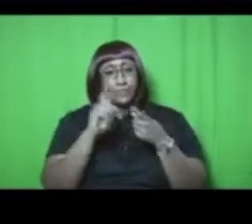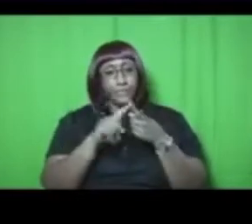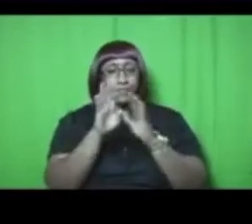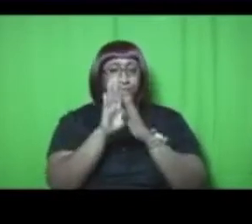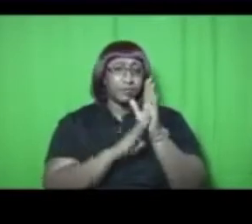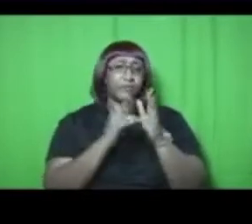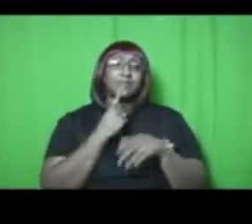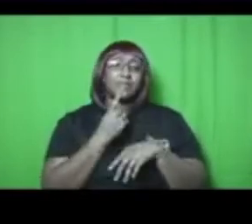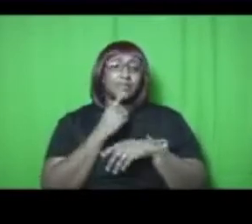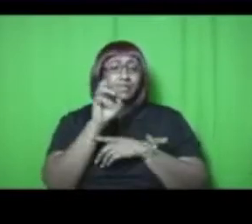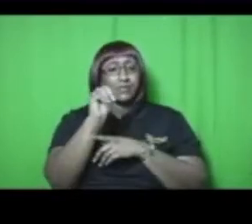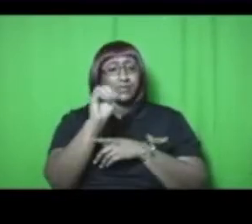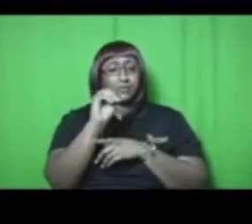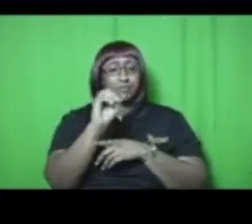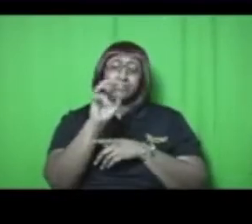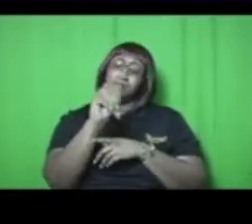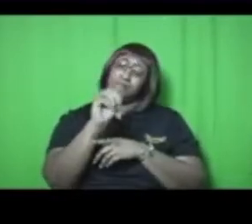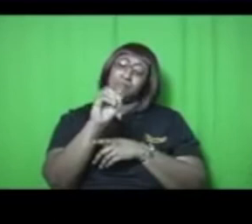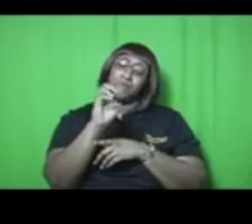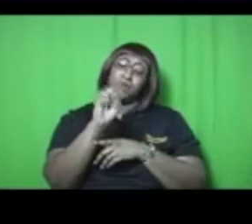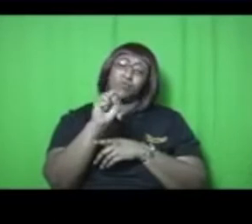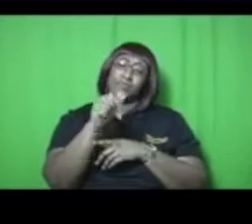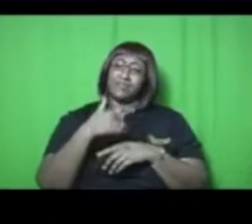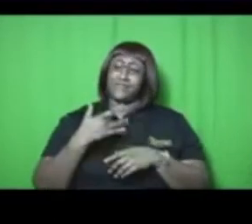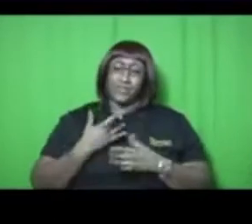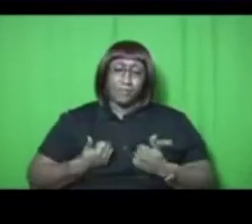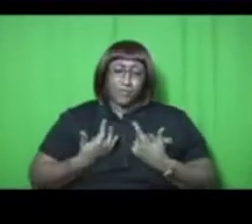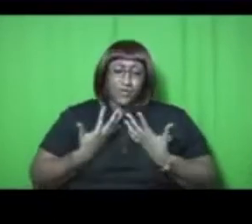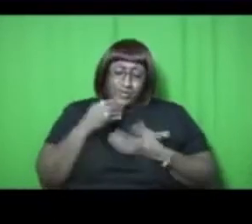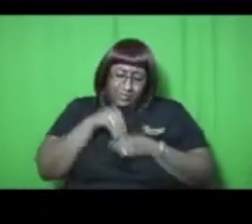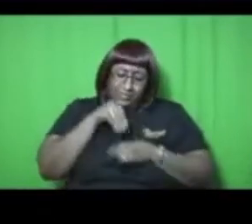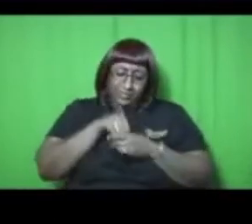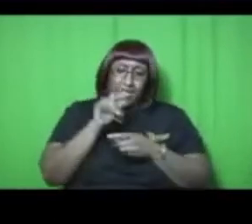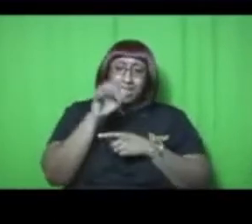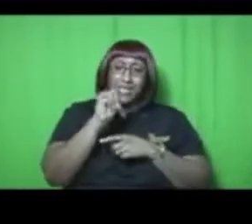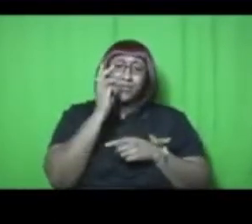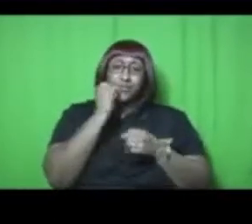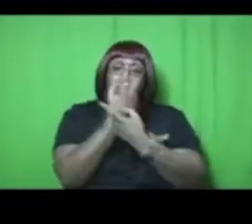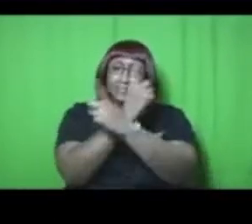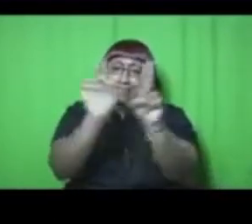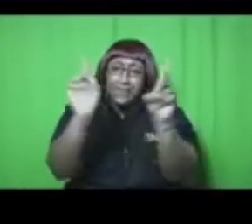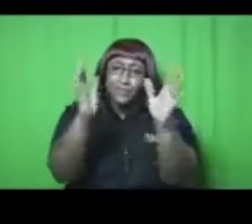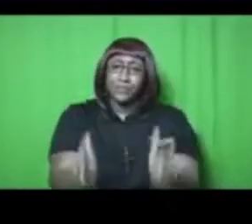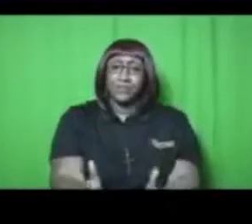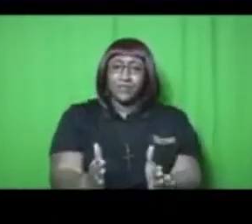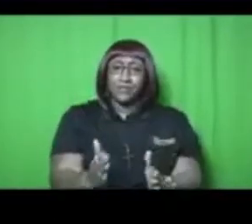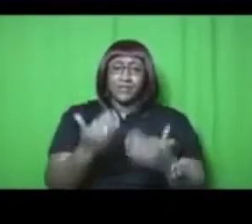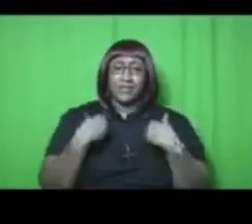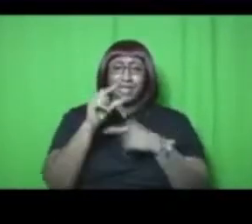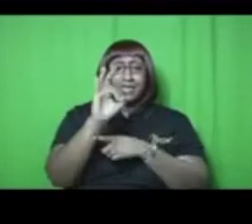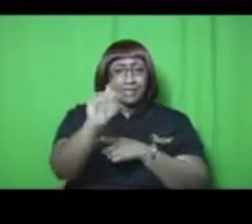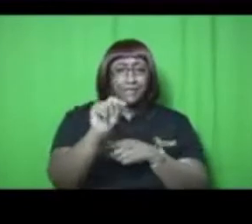Bible said, but Moses had this burning within him. He was a deliverer. He had the